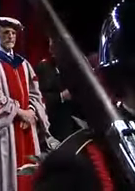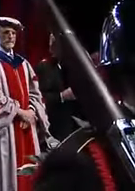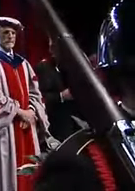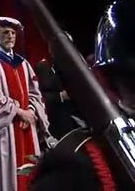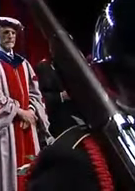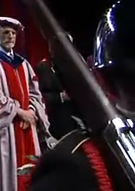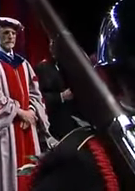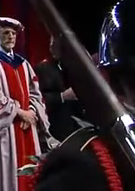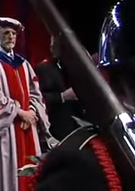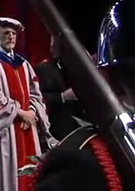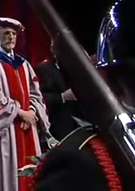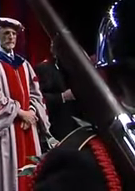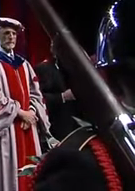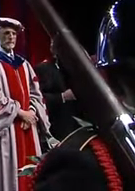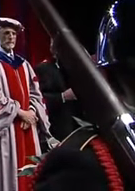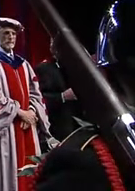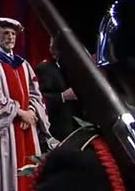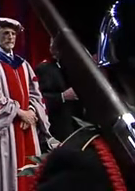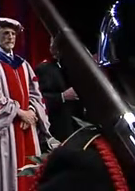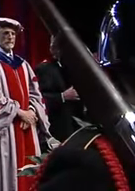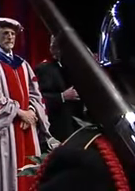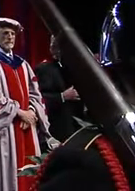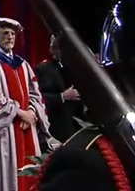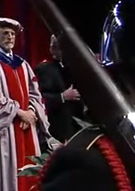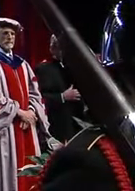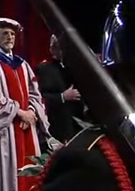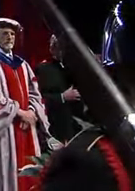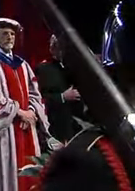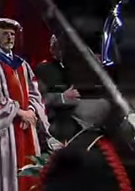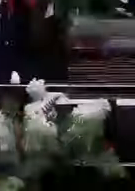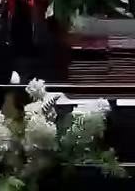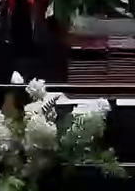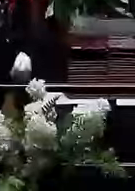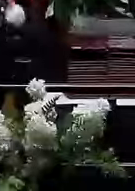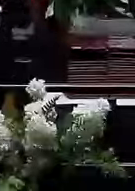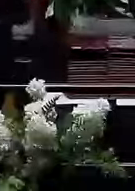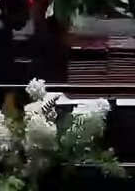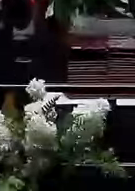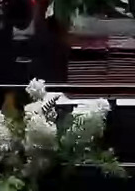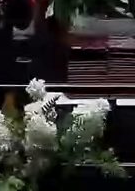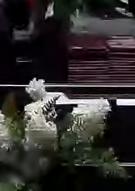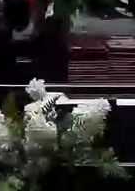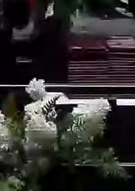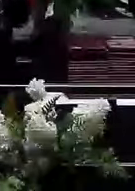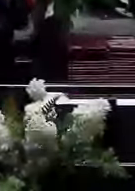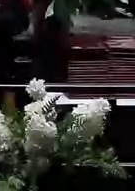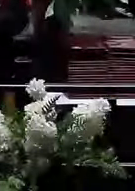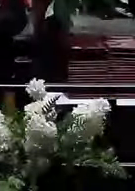Okay.